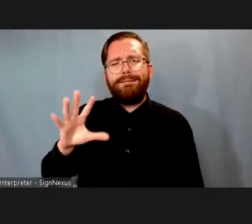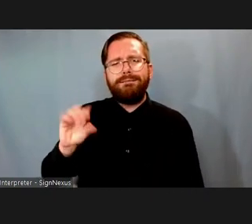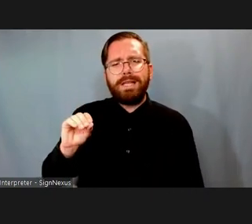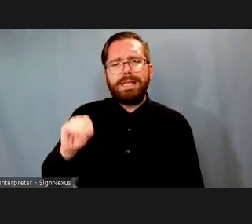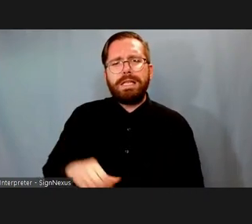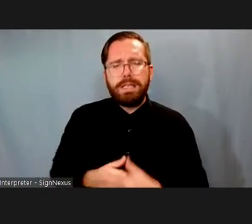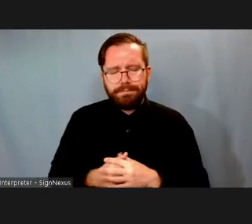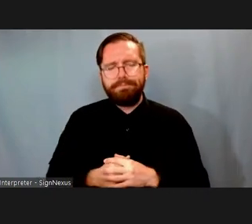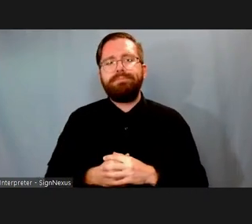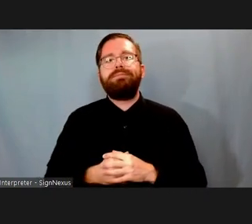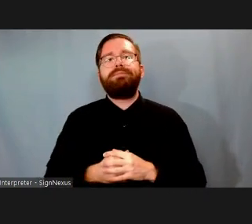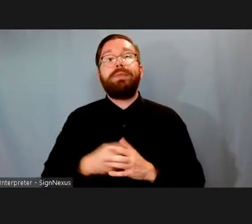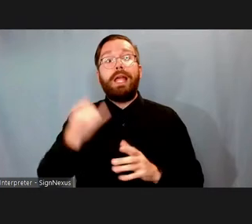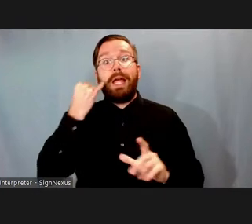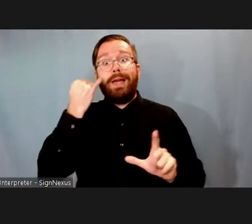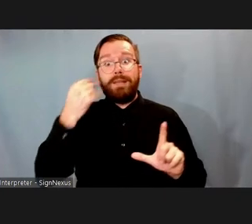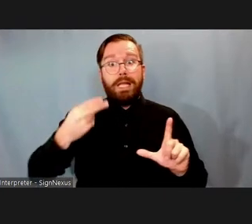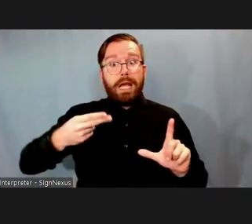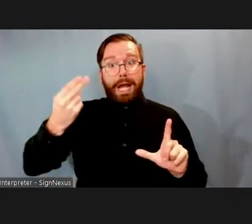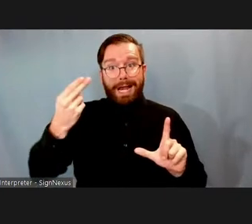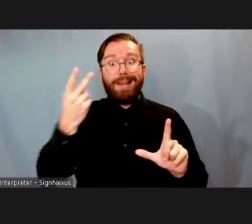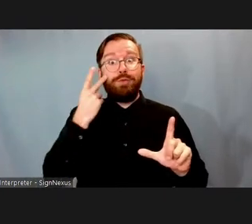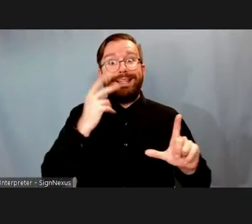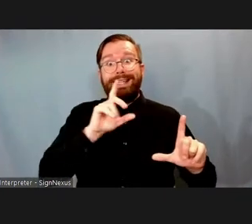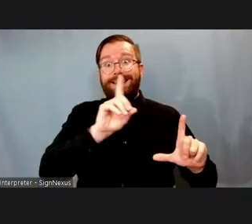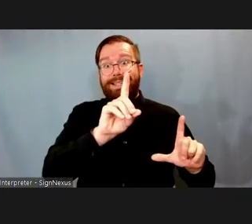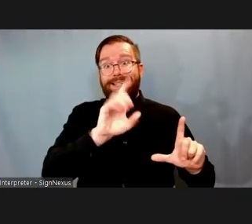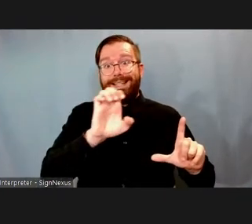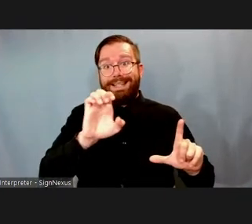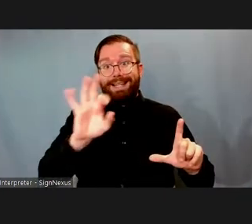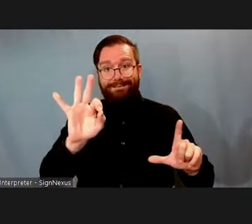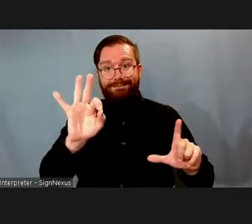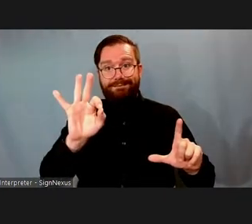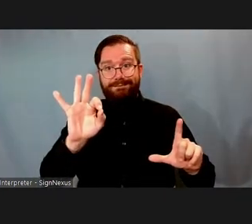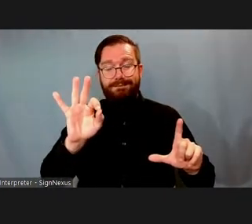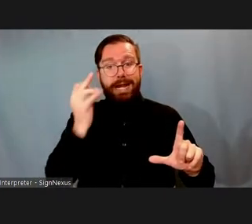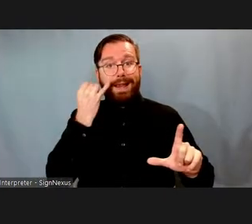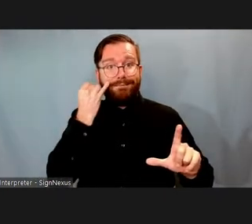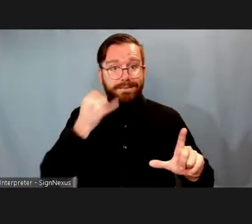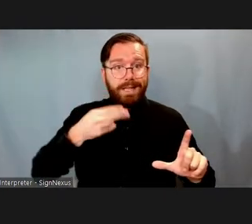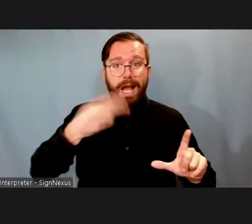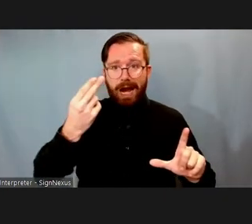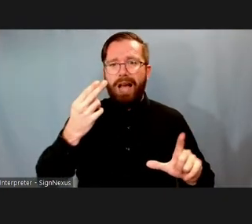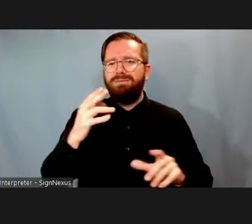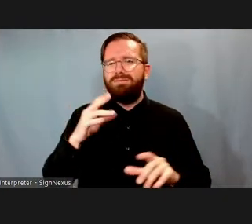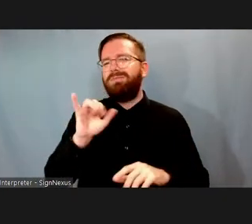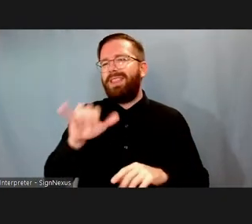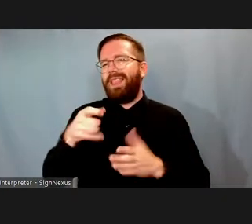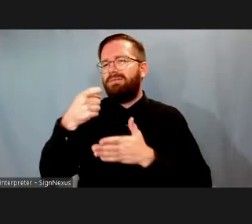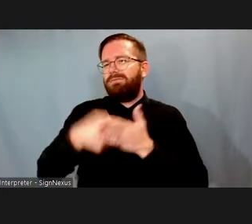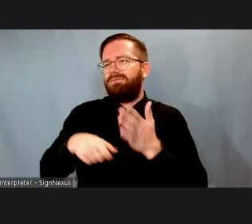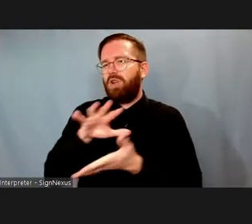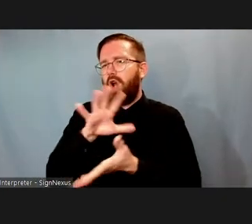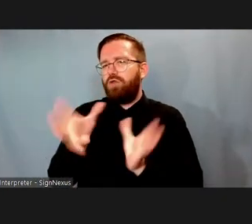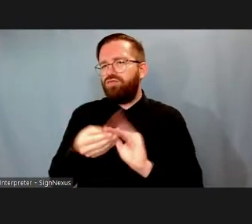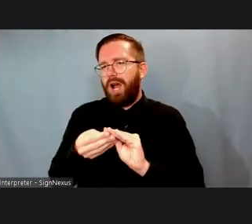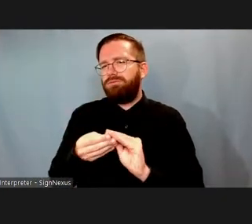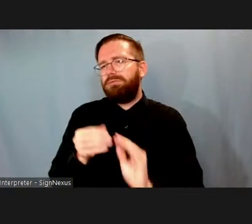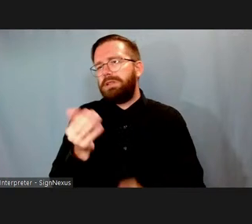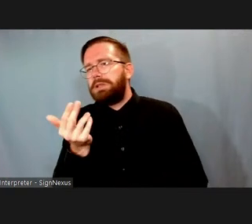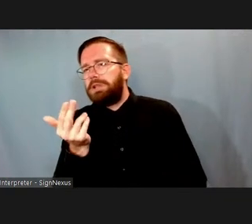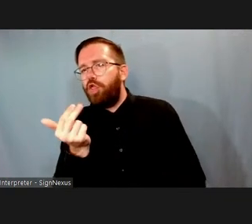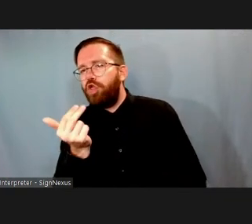high as you see in tolling scenarios d e and f the credits are roughly 13 and this was used for modeling